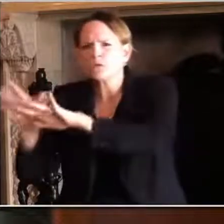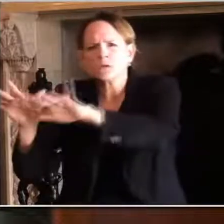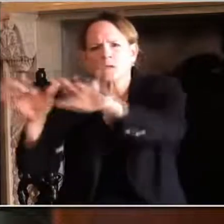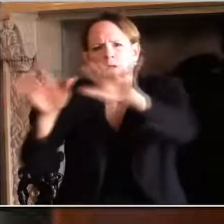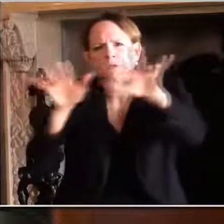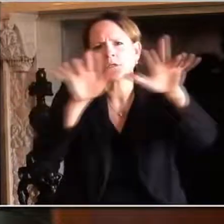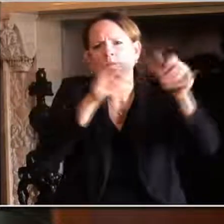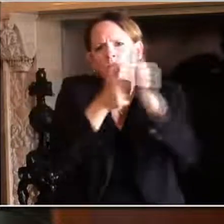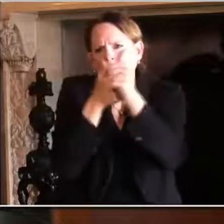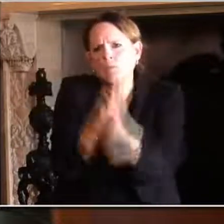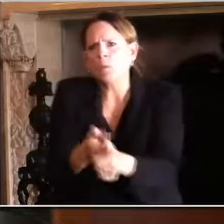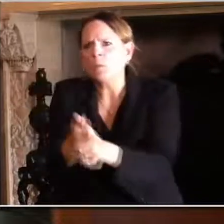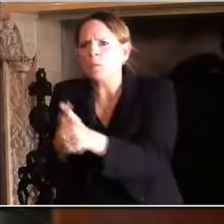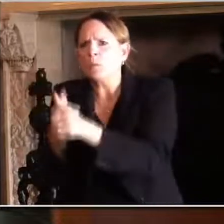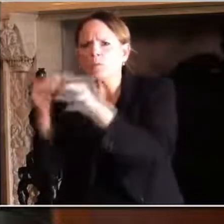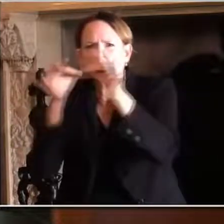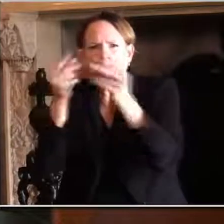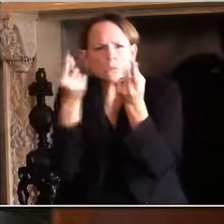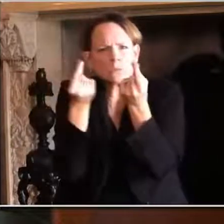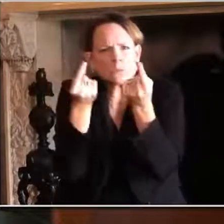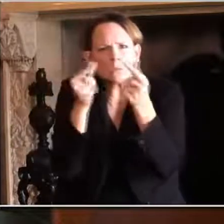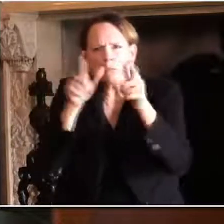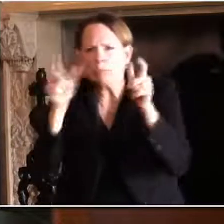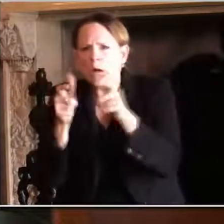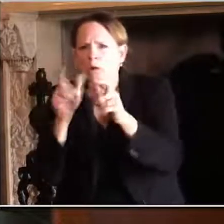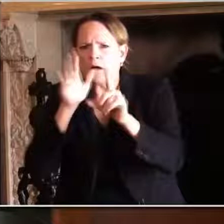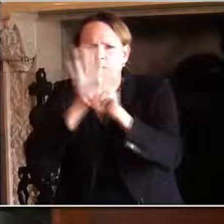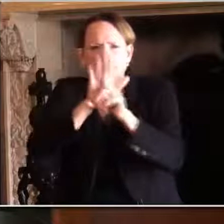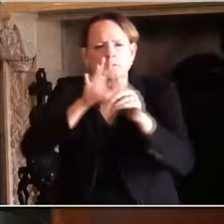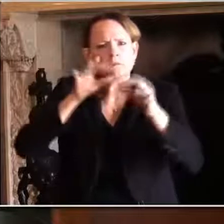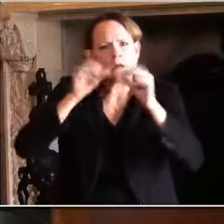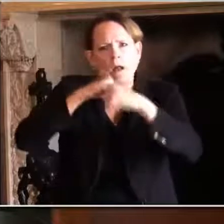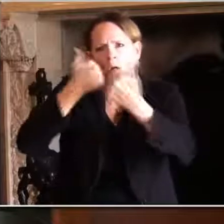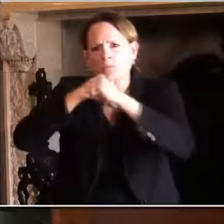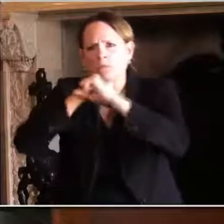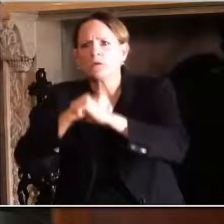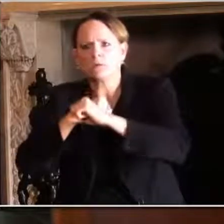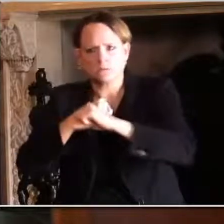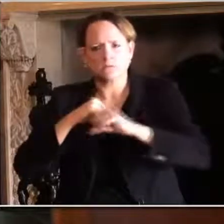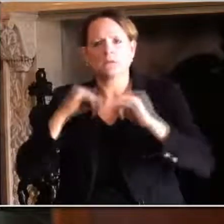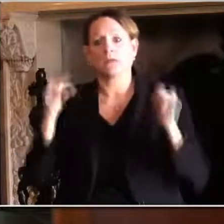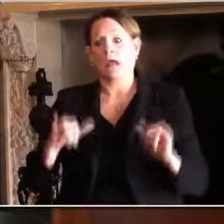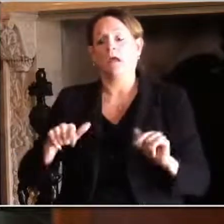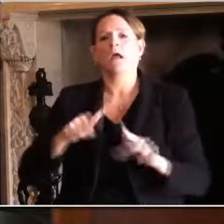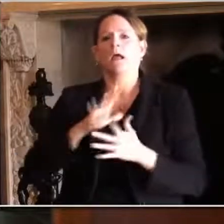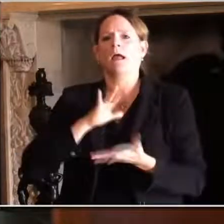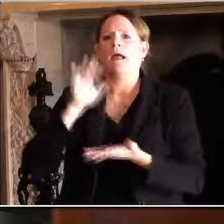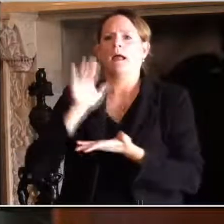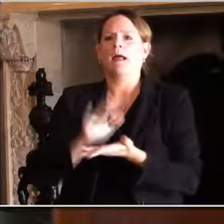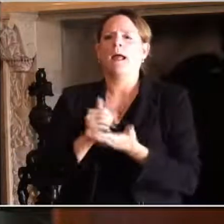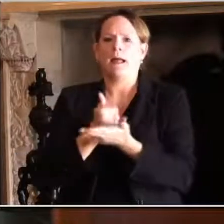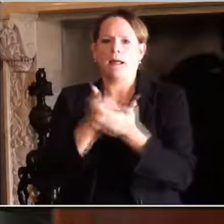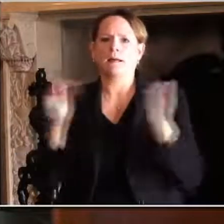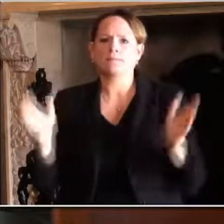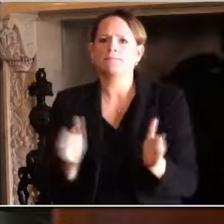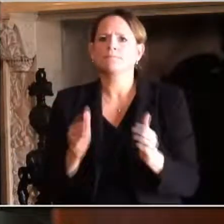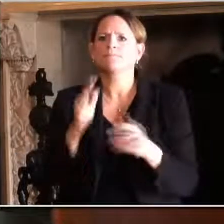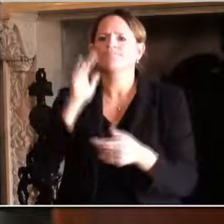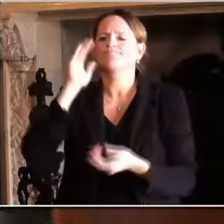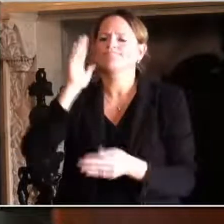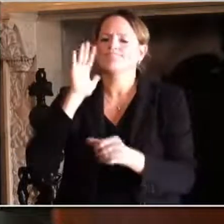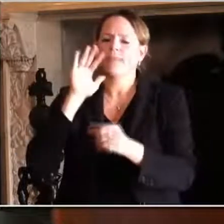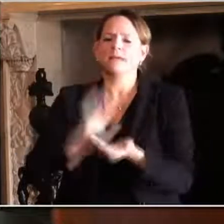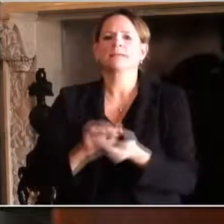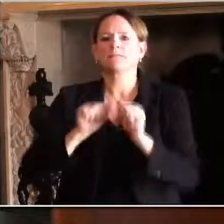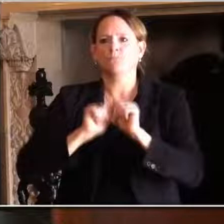guidance around isolation and quarantine, et cetera, that is necessary to really reduce the spread and box in the virus. And as that workload has really